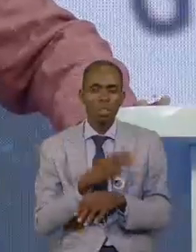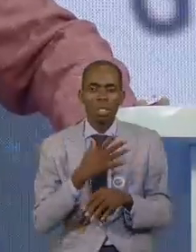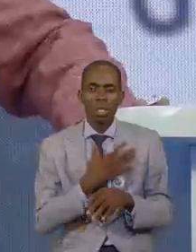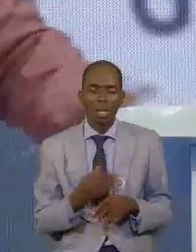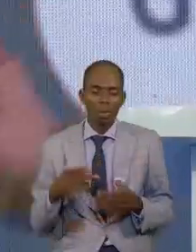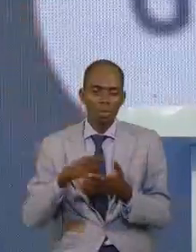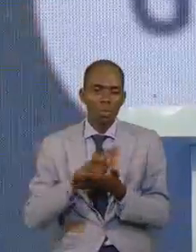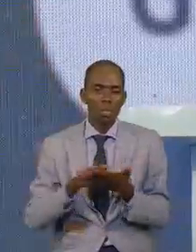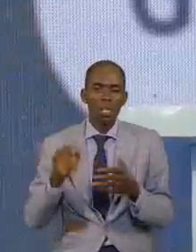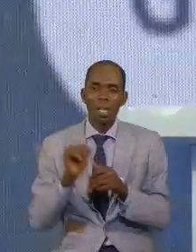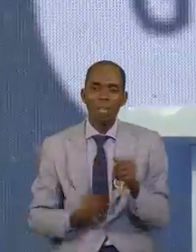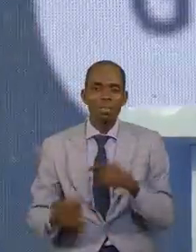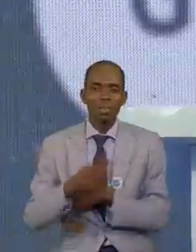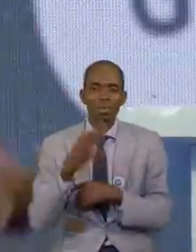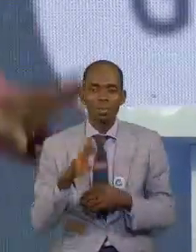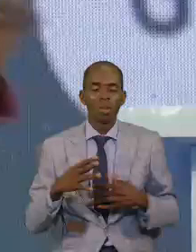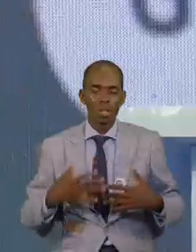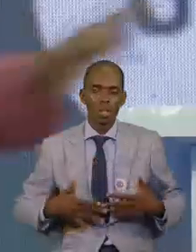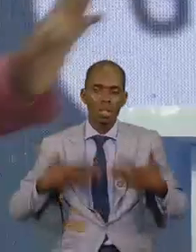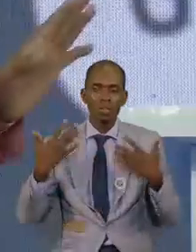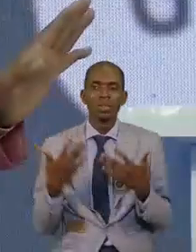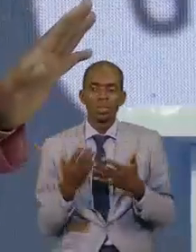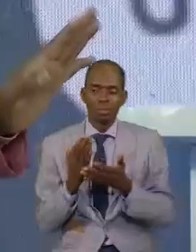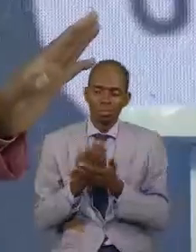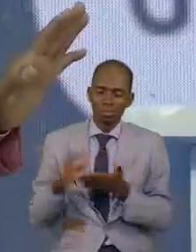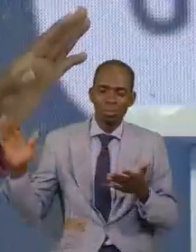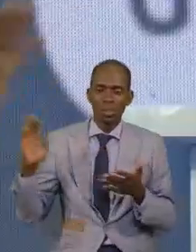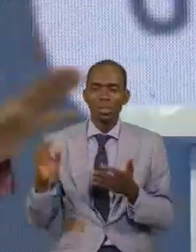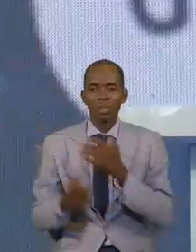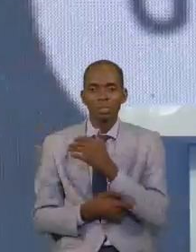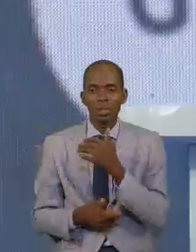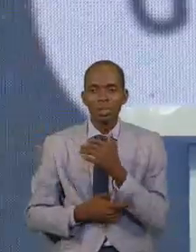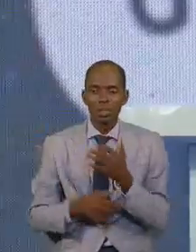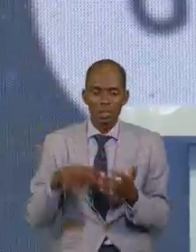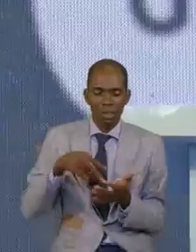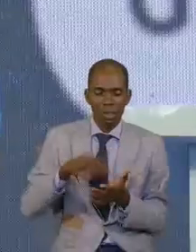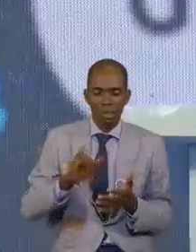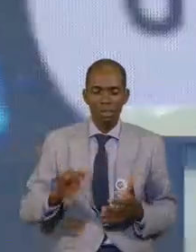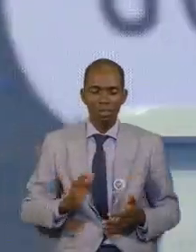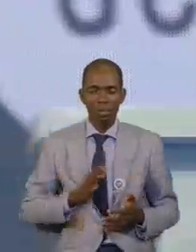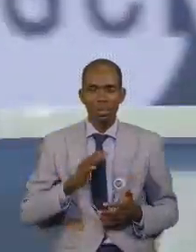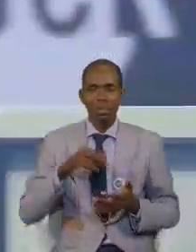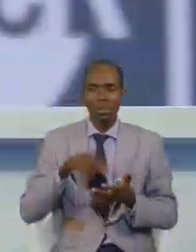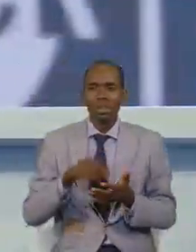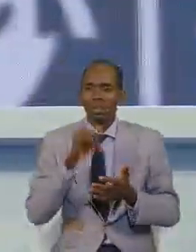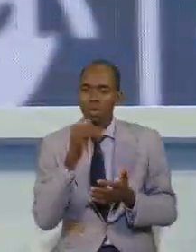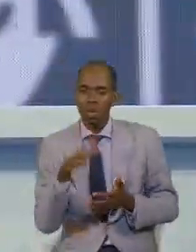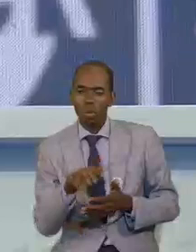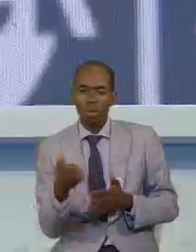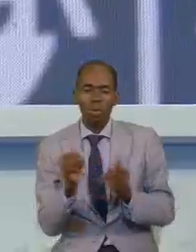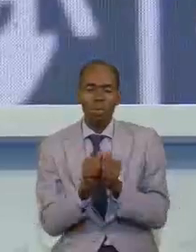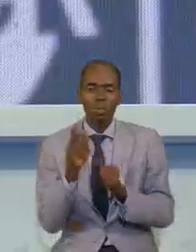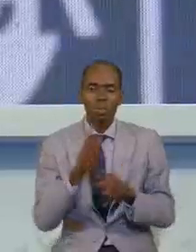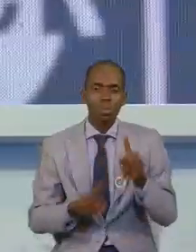resisting temptation, standing right, not compromising with the people of the flesh, but living a